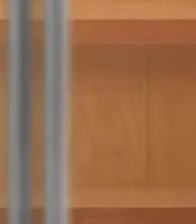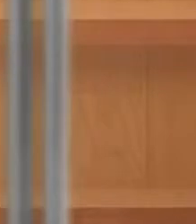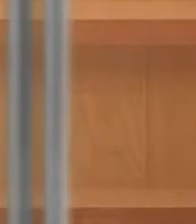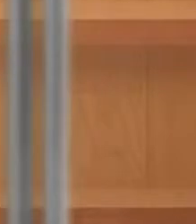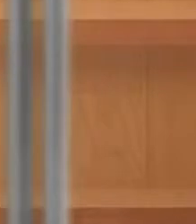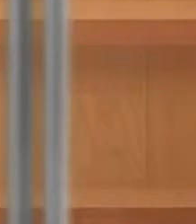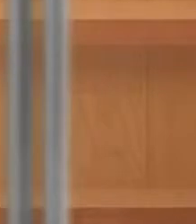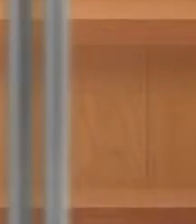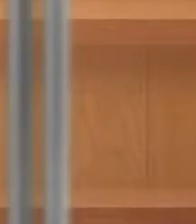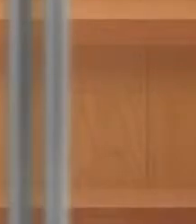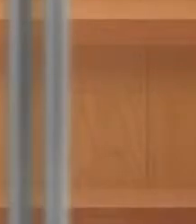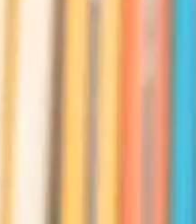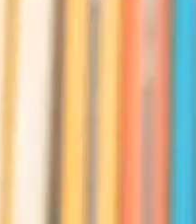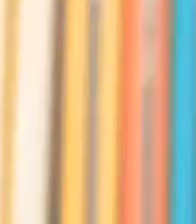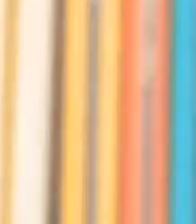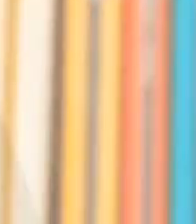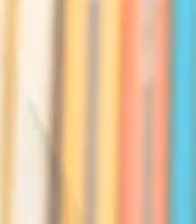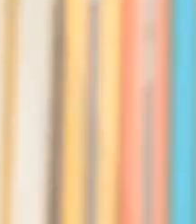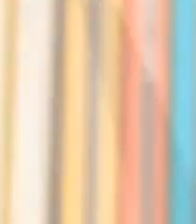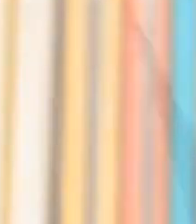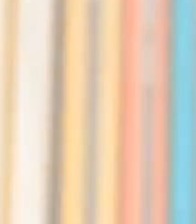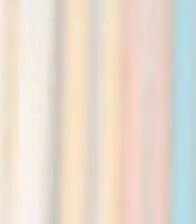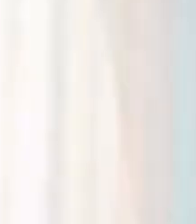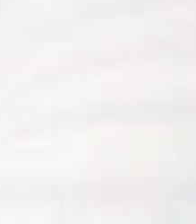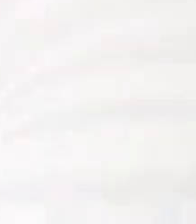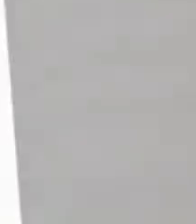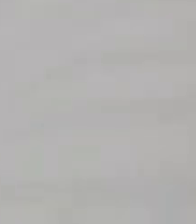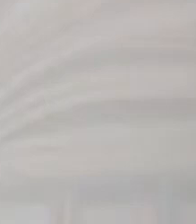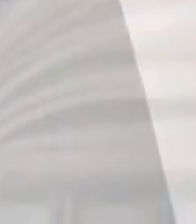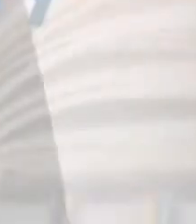will be back right after this.